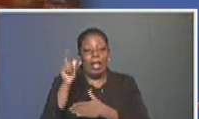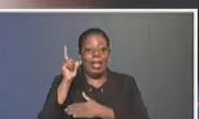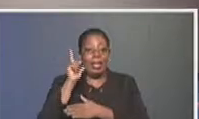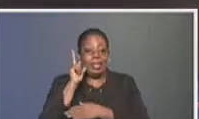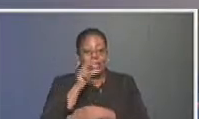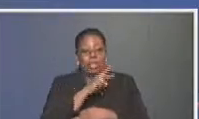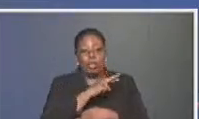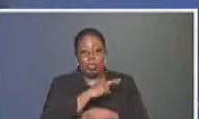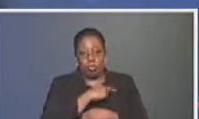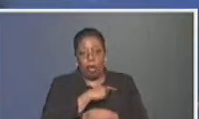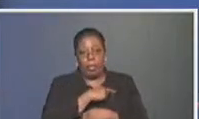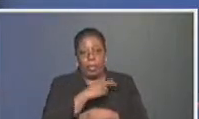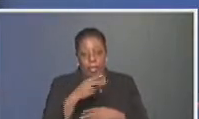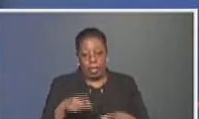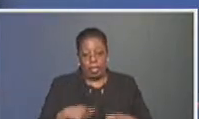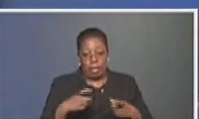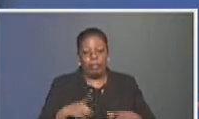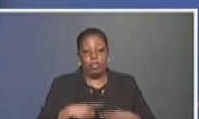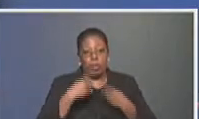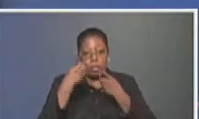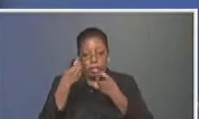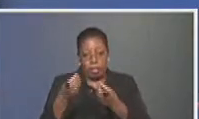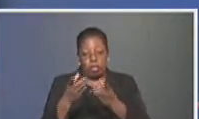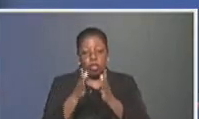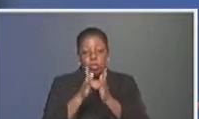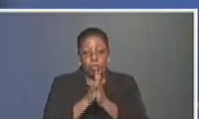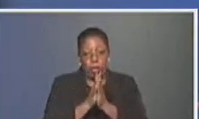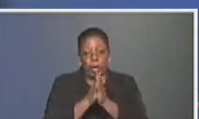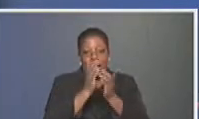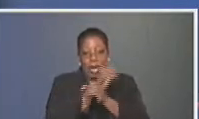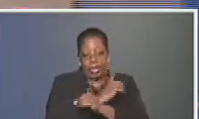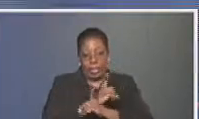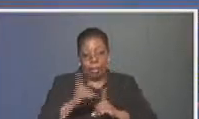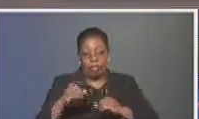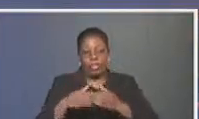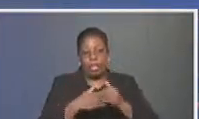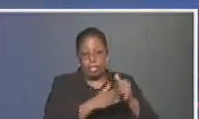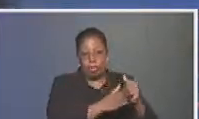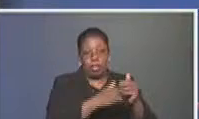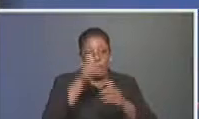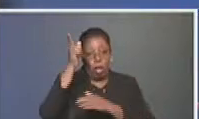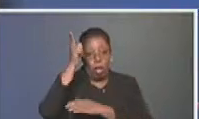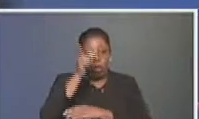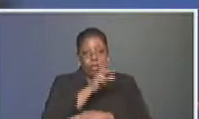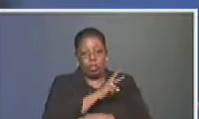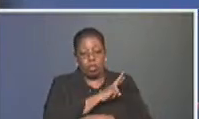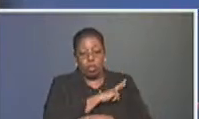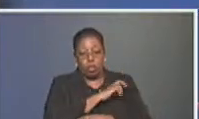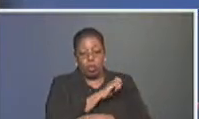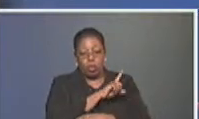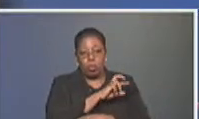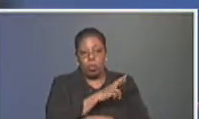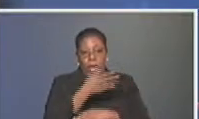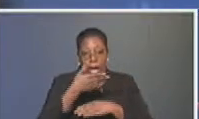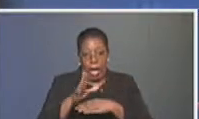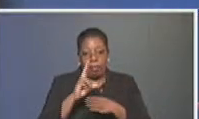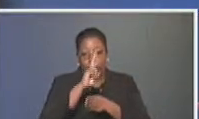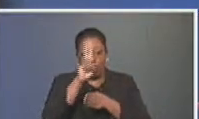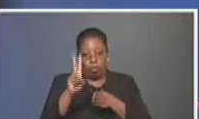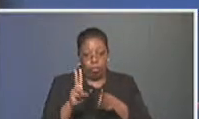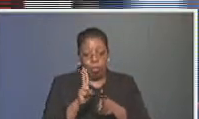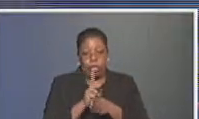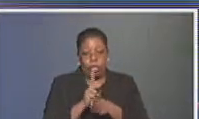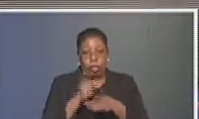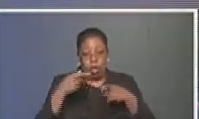Ramming, making a generous donation to Prayer and Deliverance Ministries leader Lawrence Roll. This following a video going viral